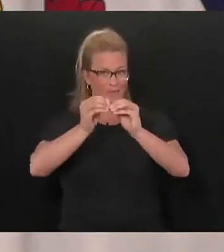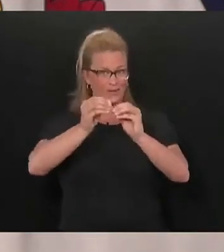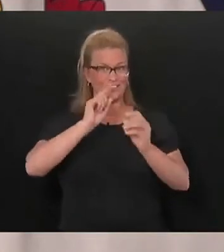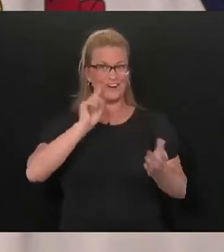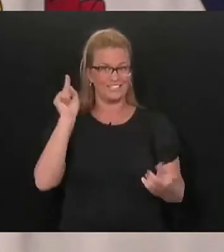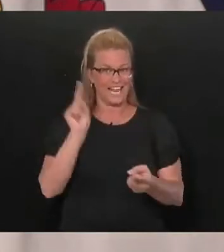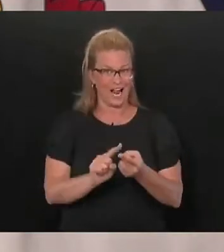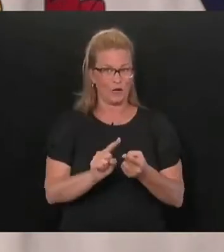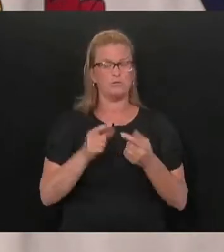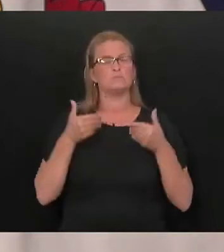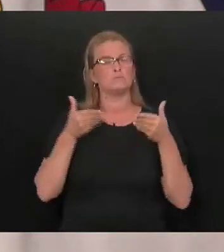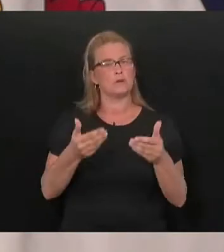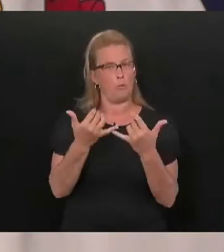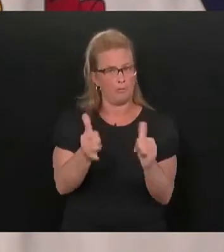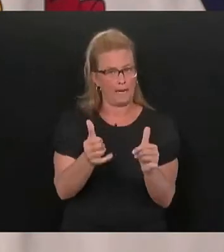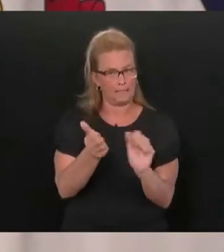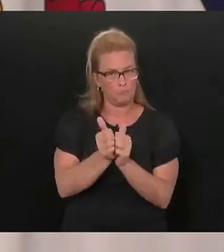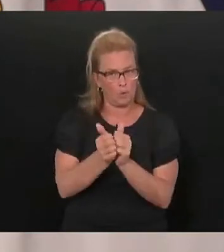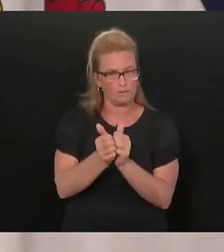play. Now,